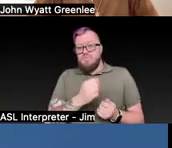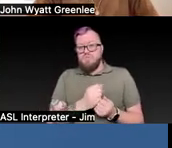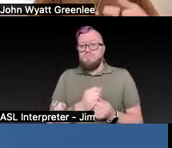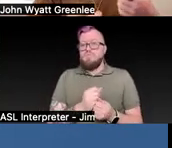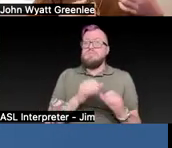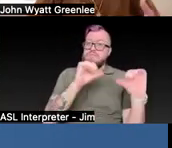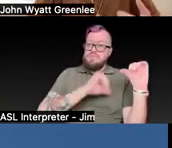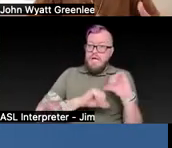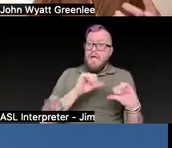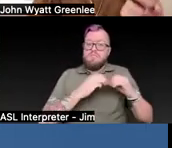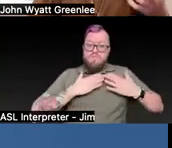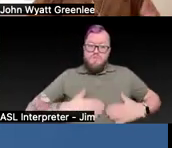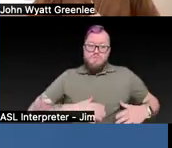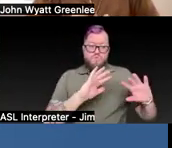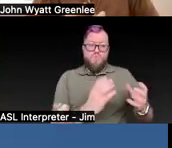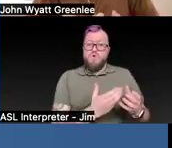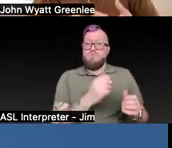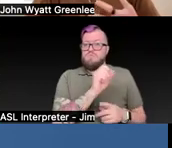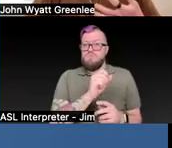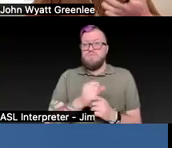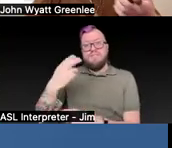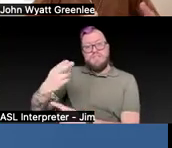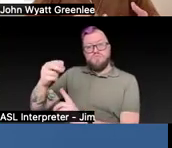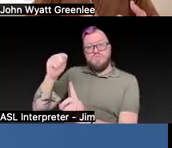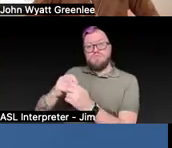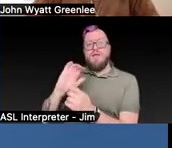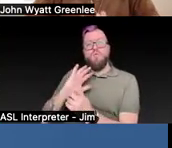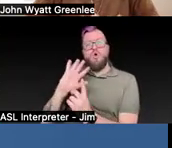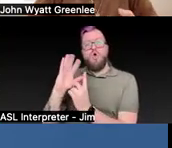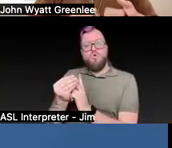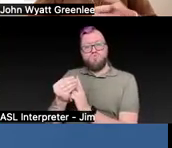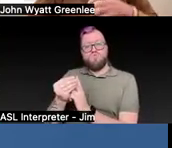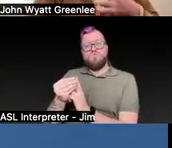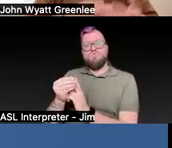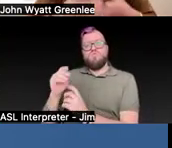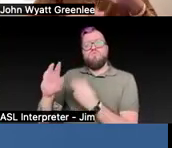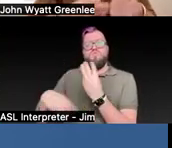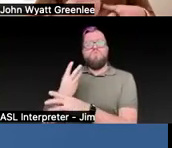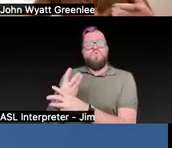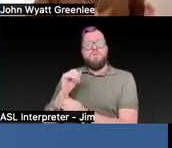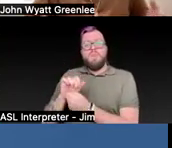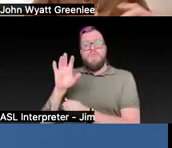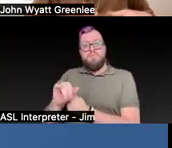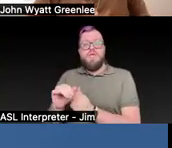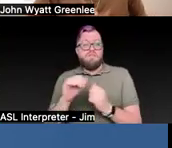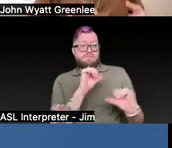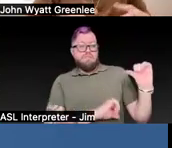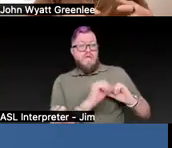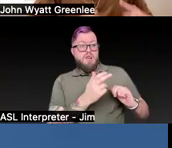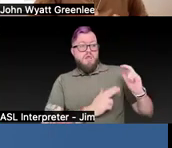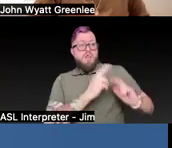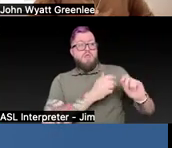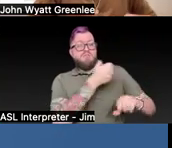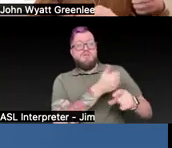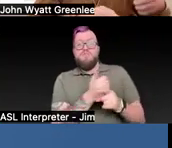ways. History is a story we tell ourselves about sort of our cultural world. And like science, it builds on itself. We build